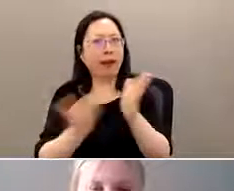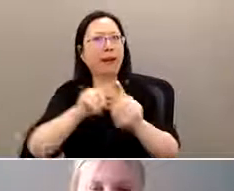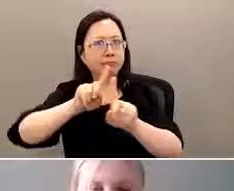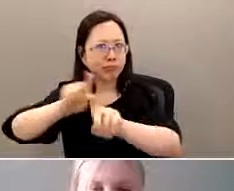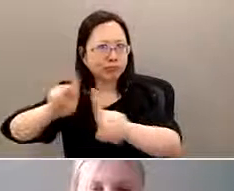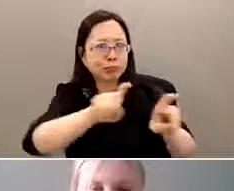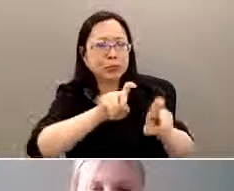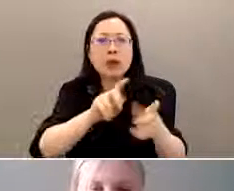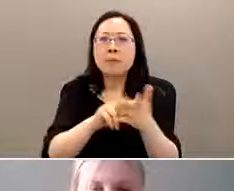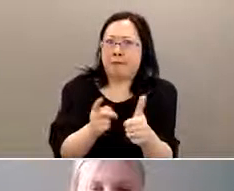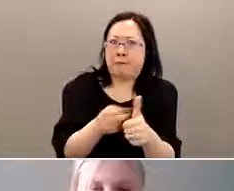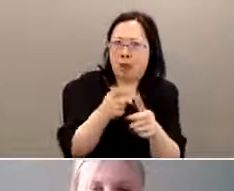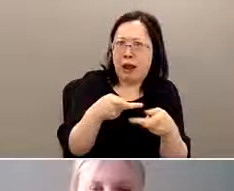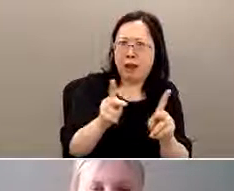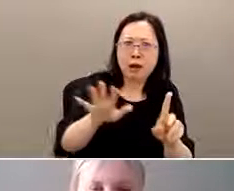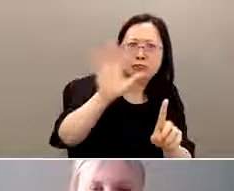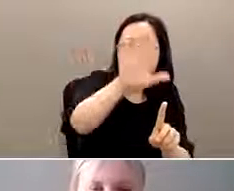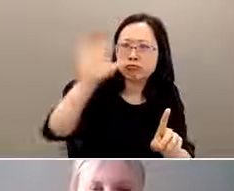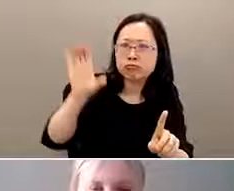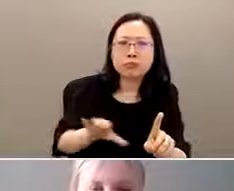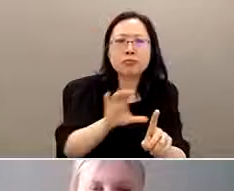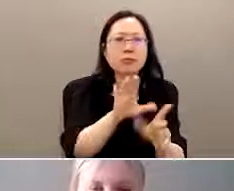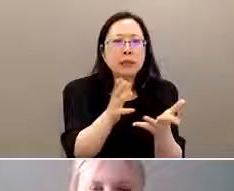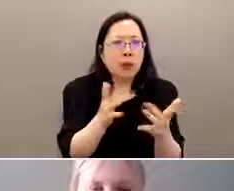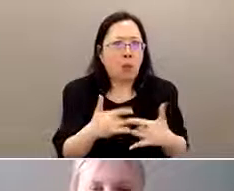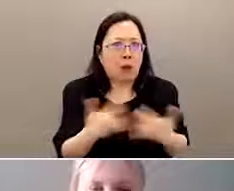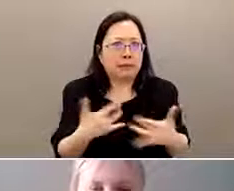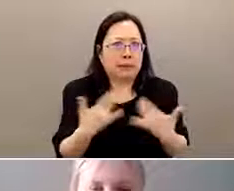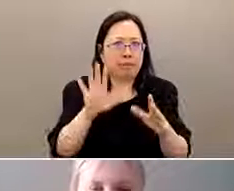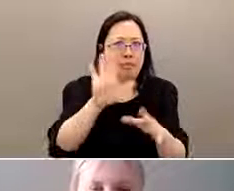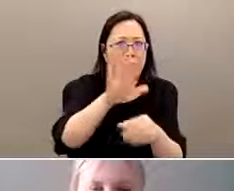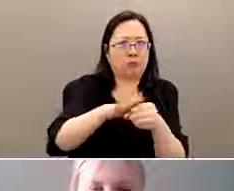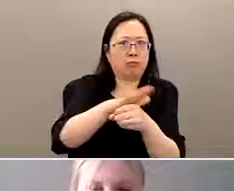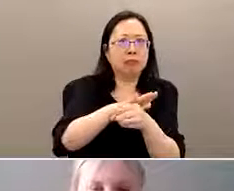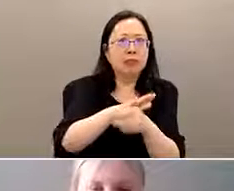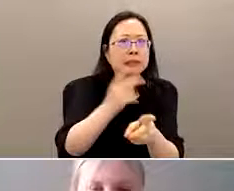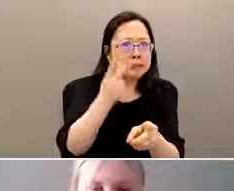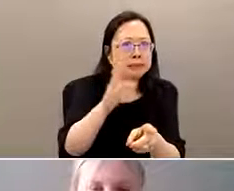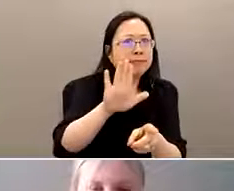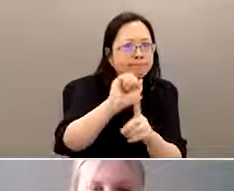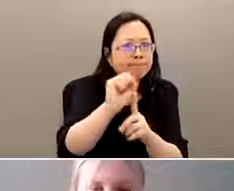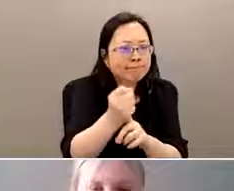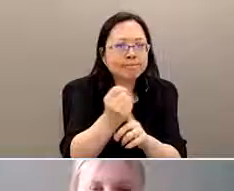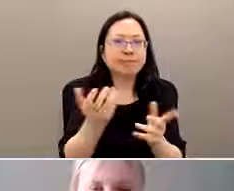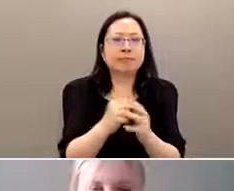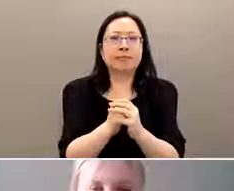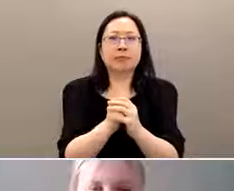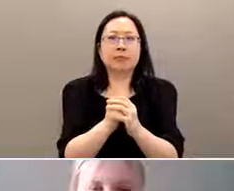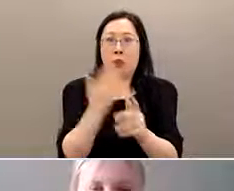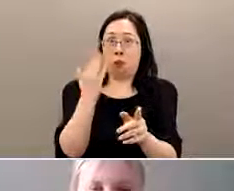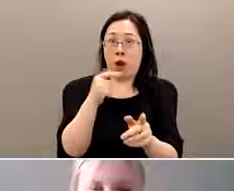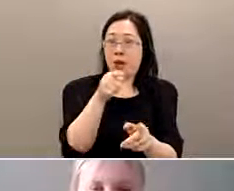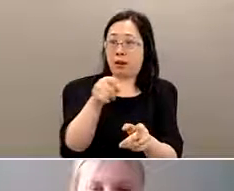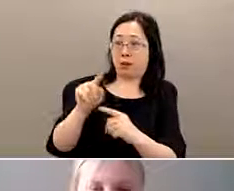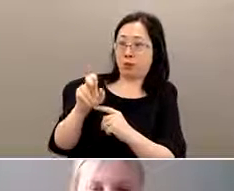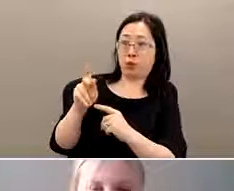different sites to have a better understanding of exactly what's happening. Because in fact, what's required to be implemented from the